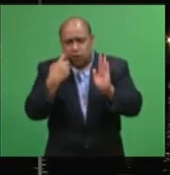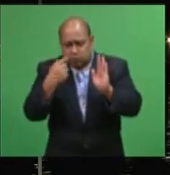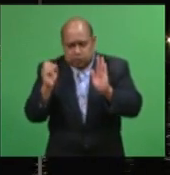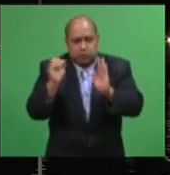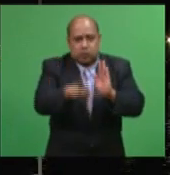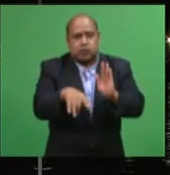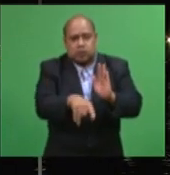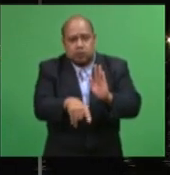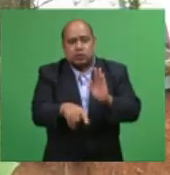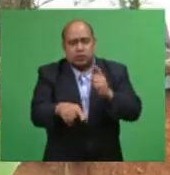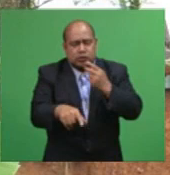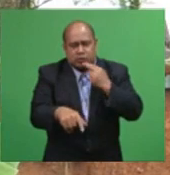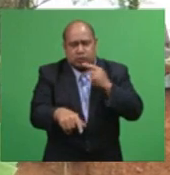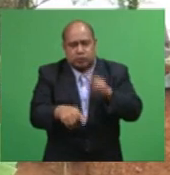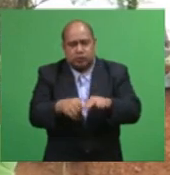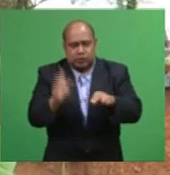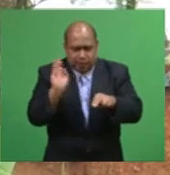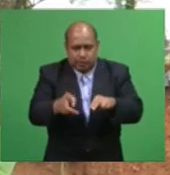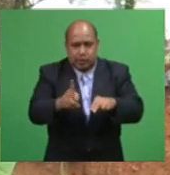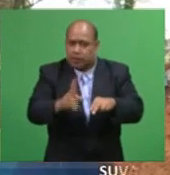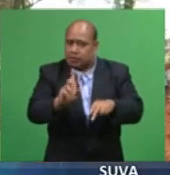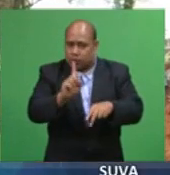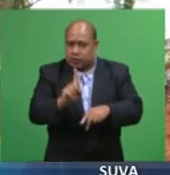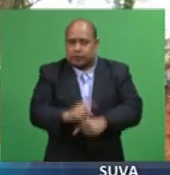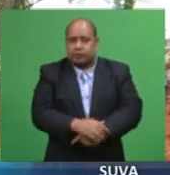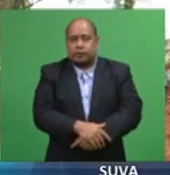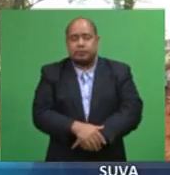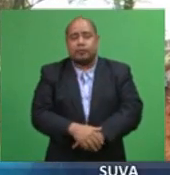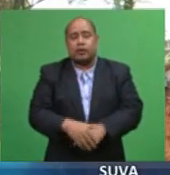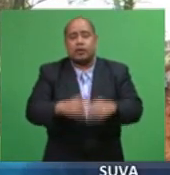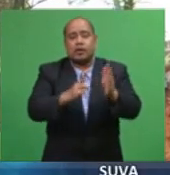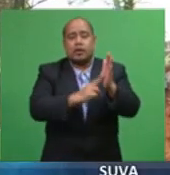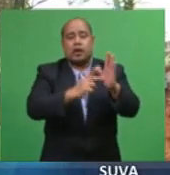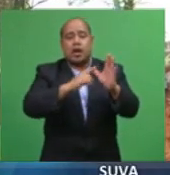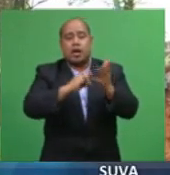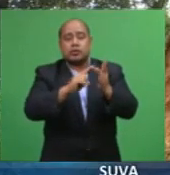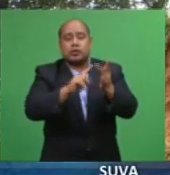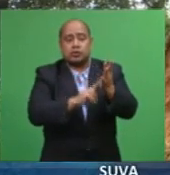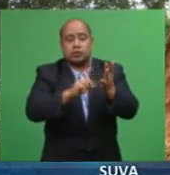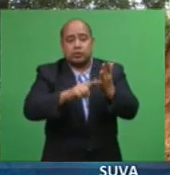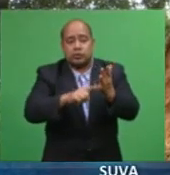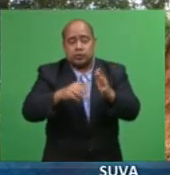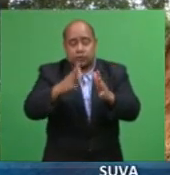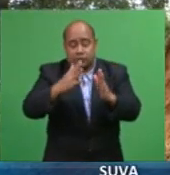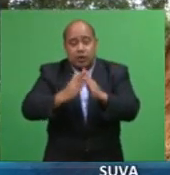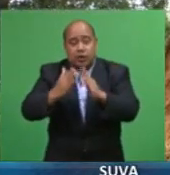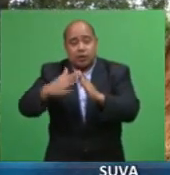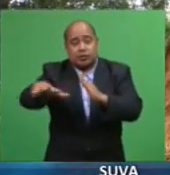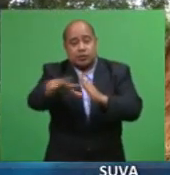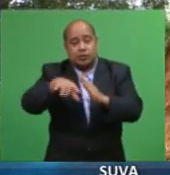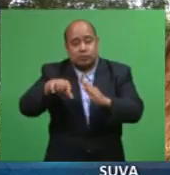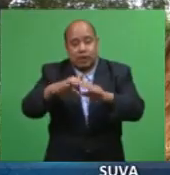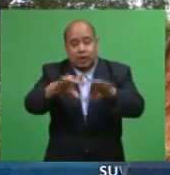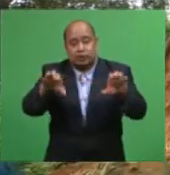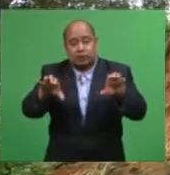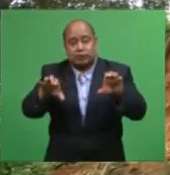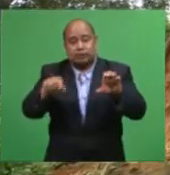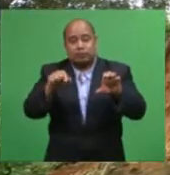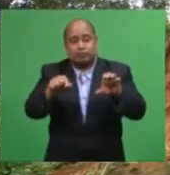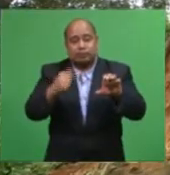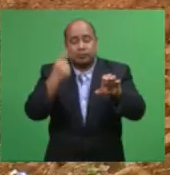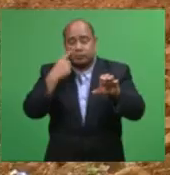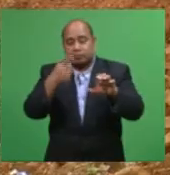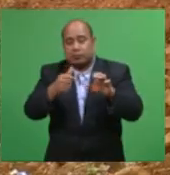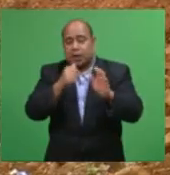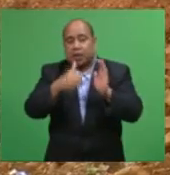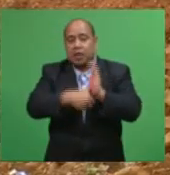Kumar reports. The Nasinu Town Council has issued letters to all the householders living in the Newtown area to refrain